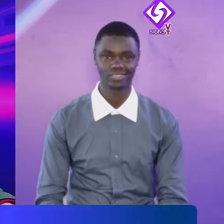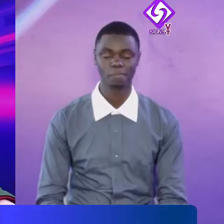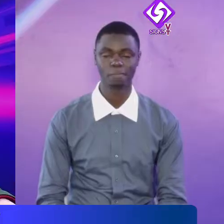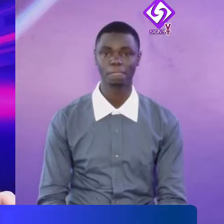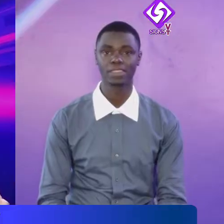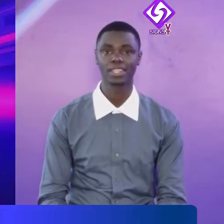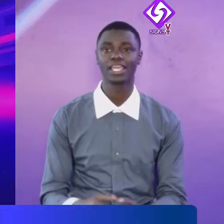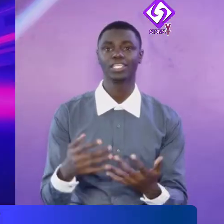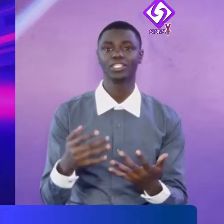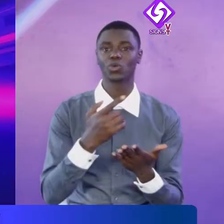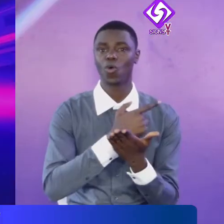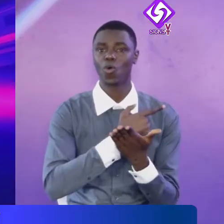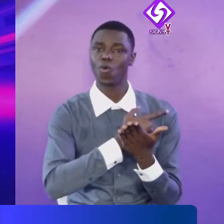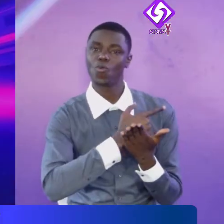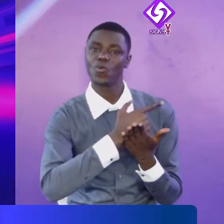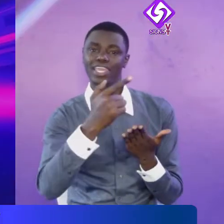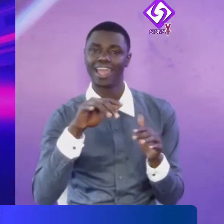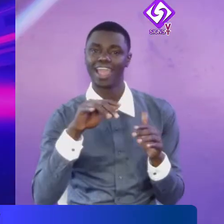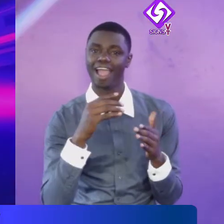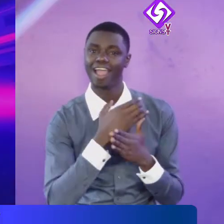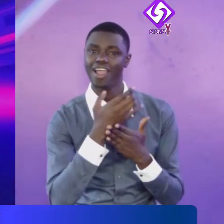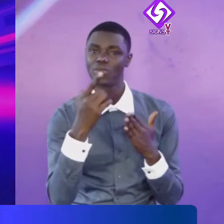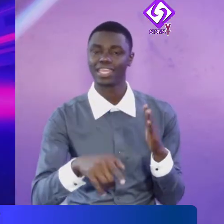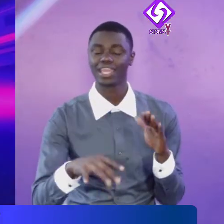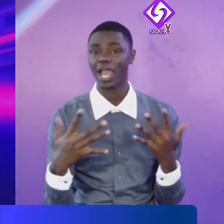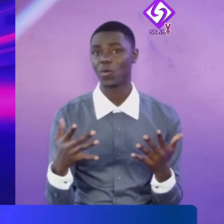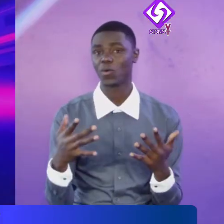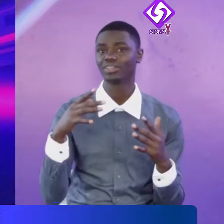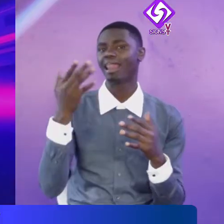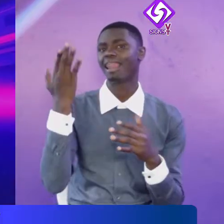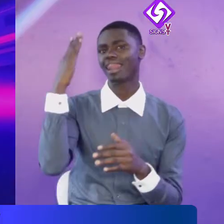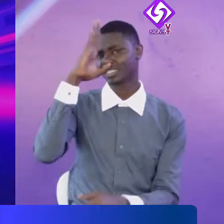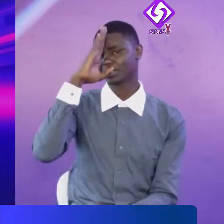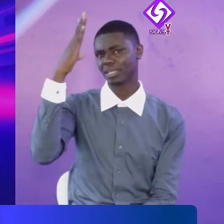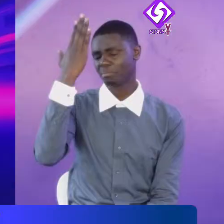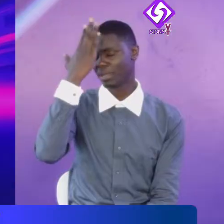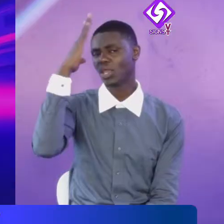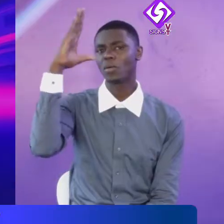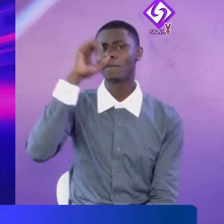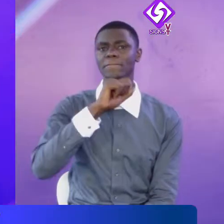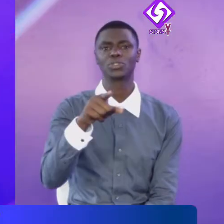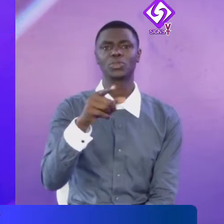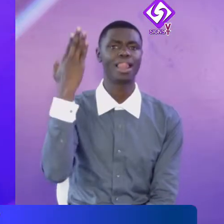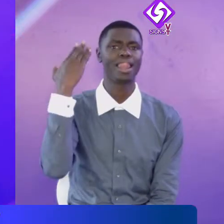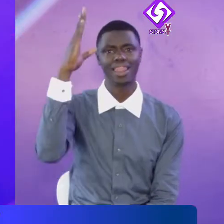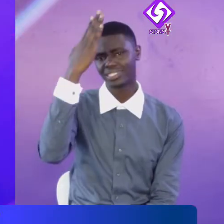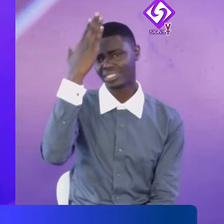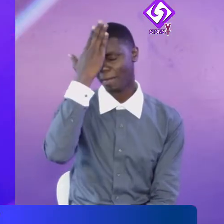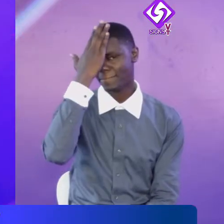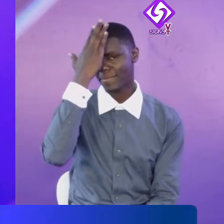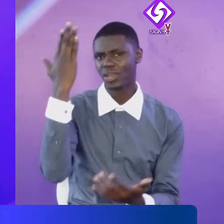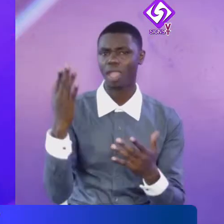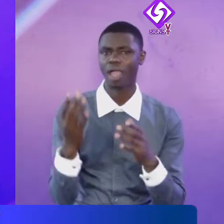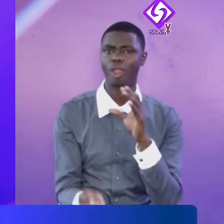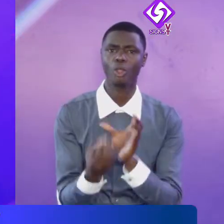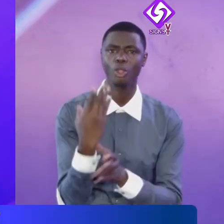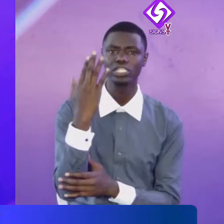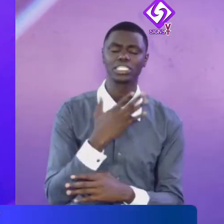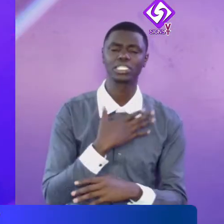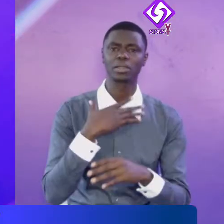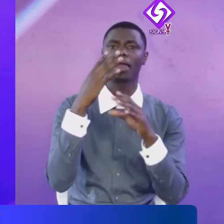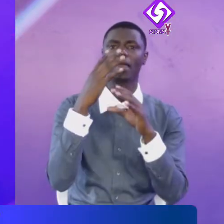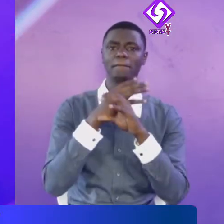Prof, how was your weekend? And we missed you last Monday. What were you up to? Oh, last Monday I was launching my